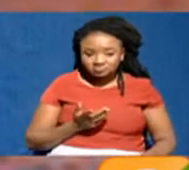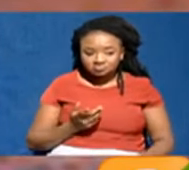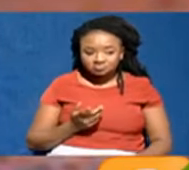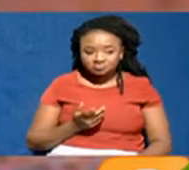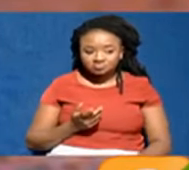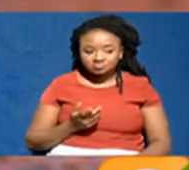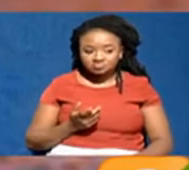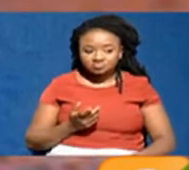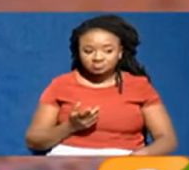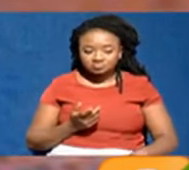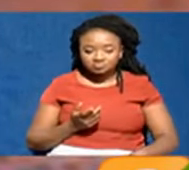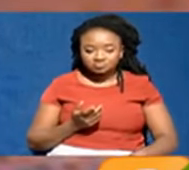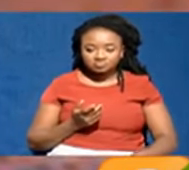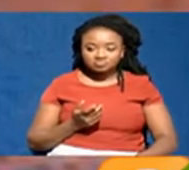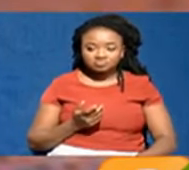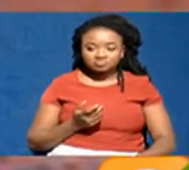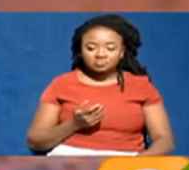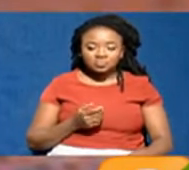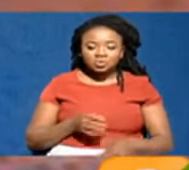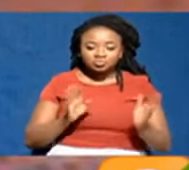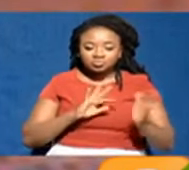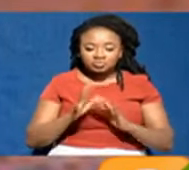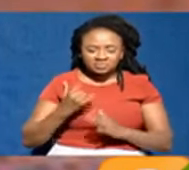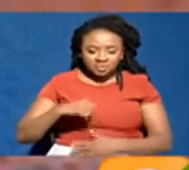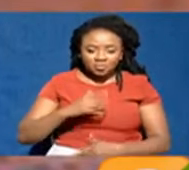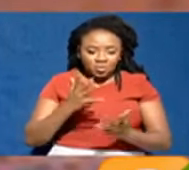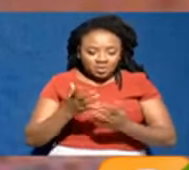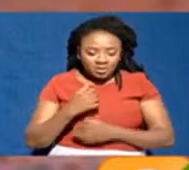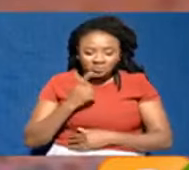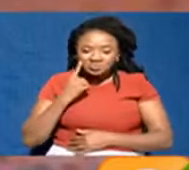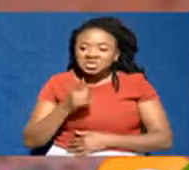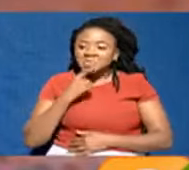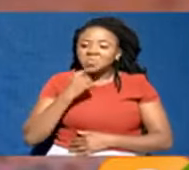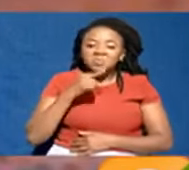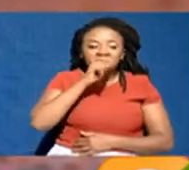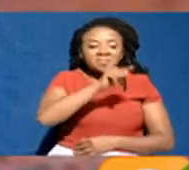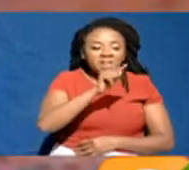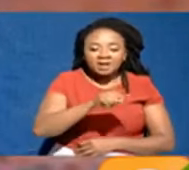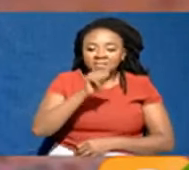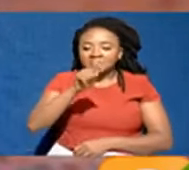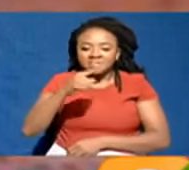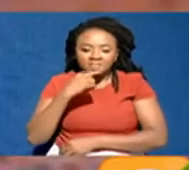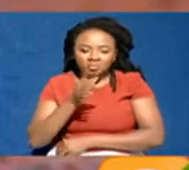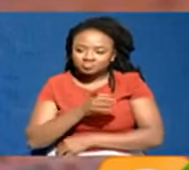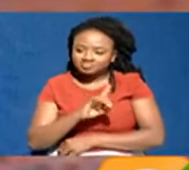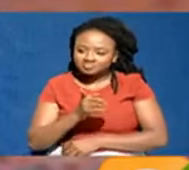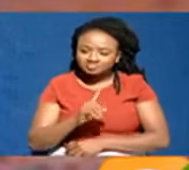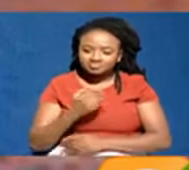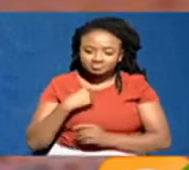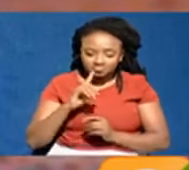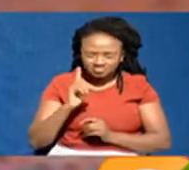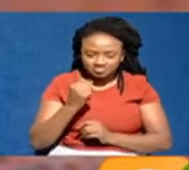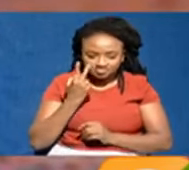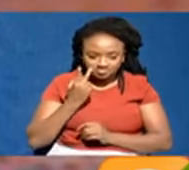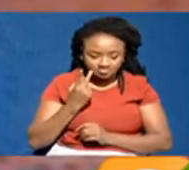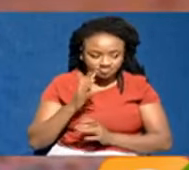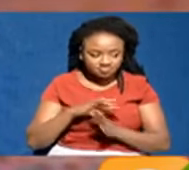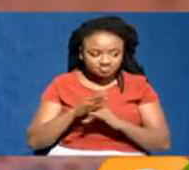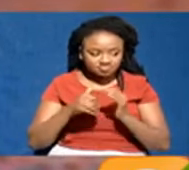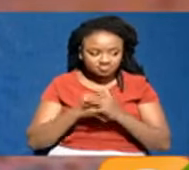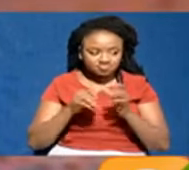than just focusing on the blame, who was to blame. Look at the entire system. You can treat